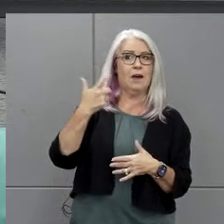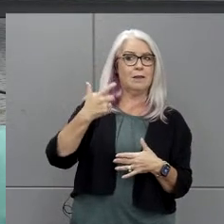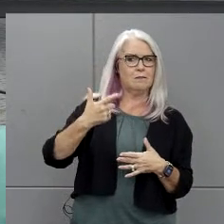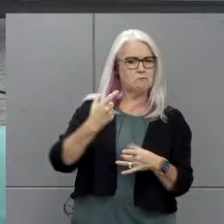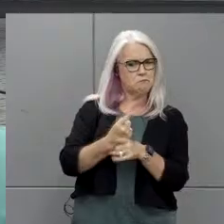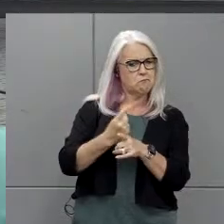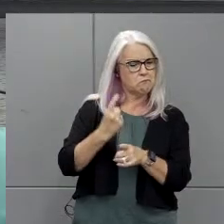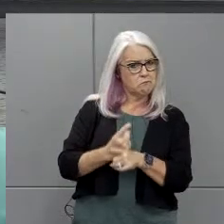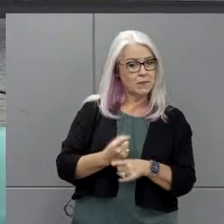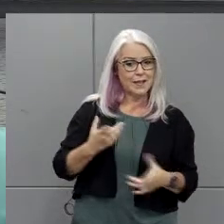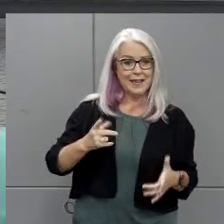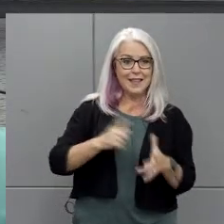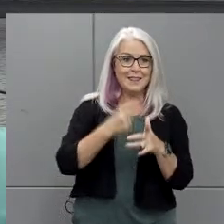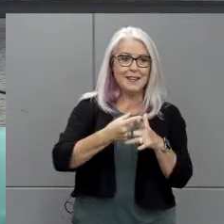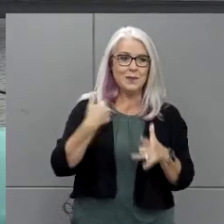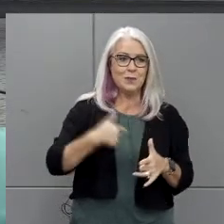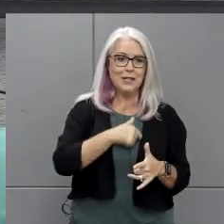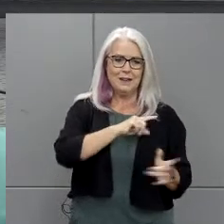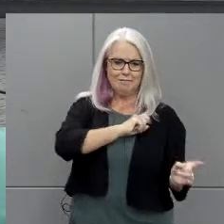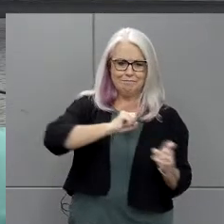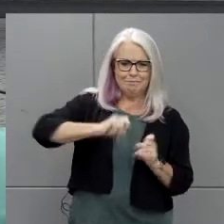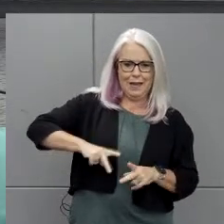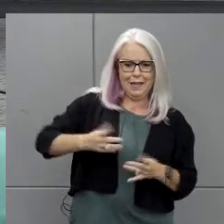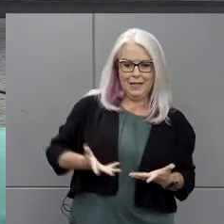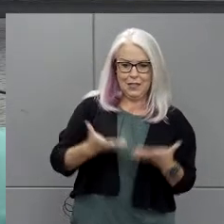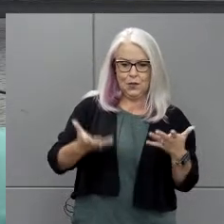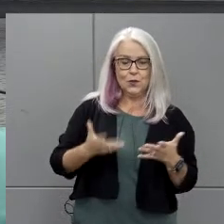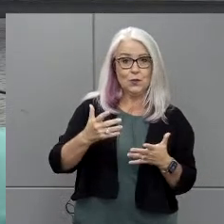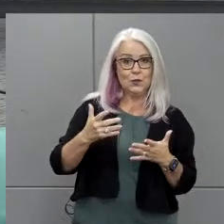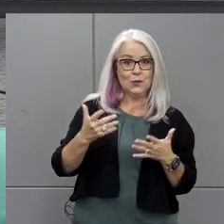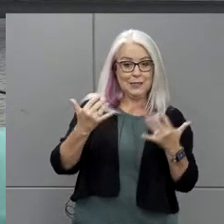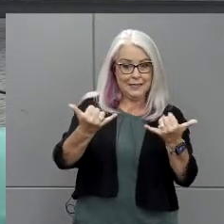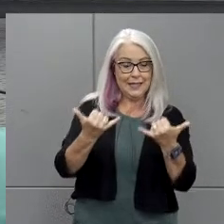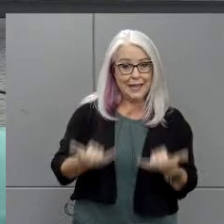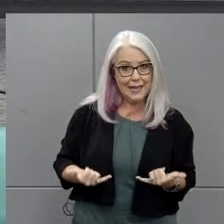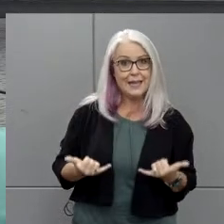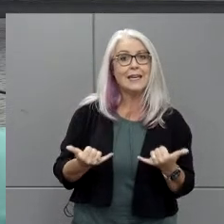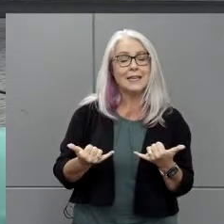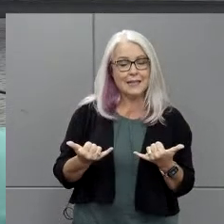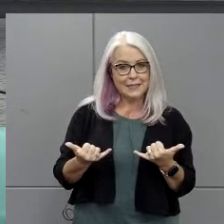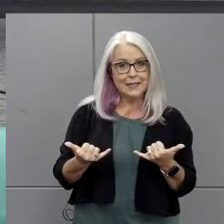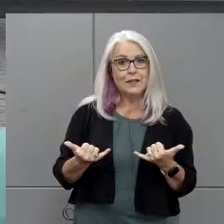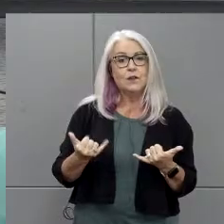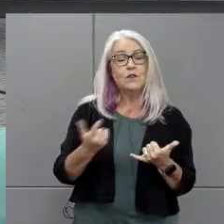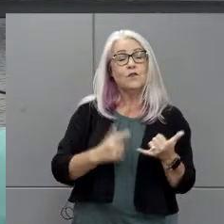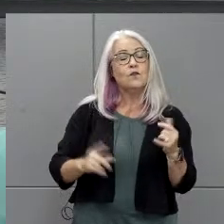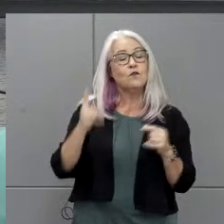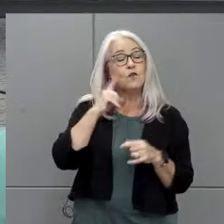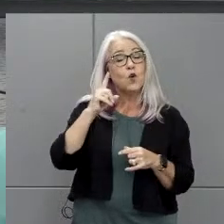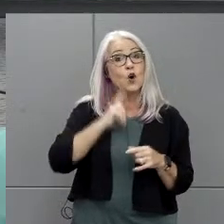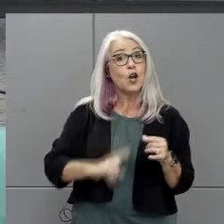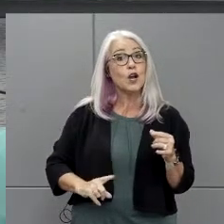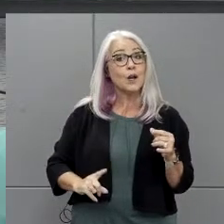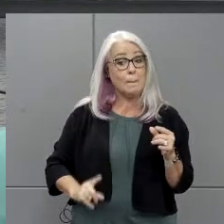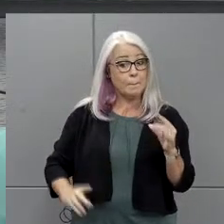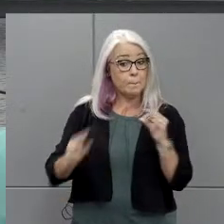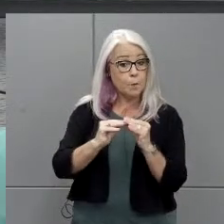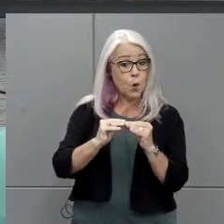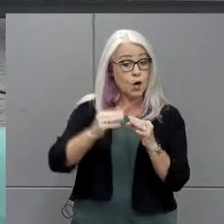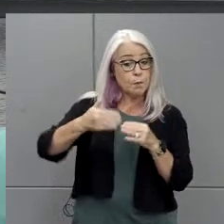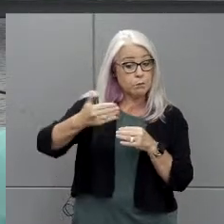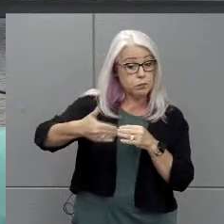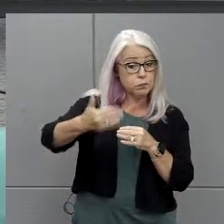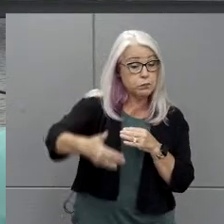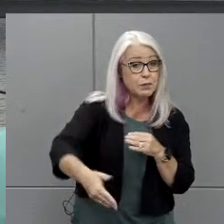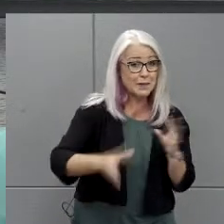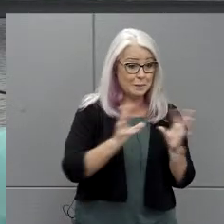today for the second part of, well, really that 6-hour meeting to say that we're going to go